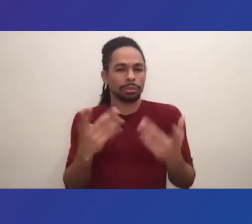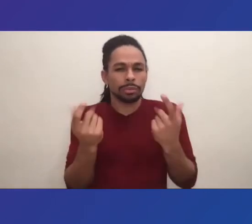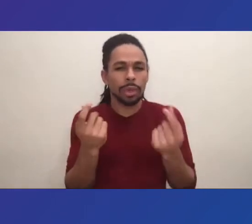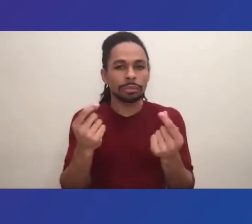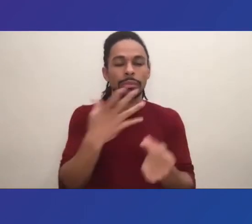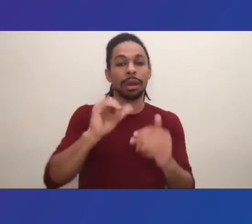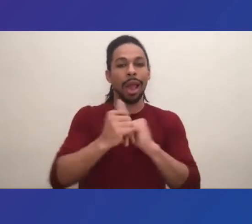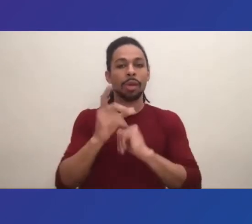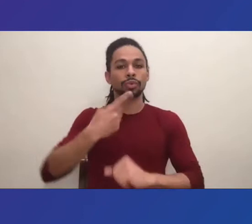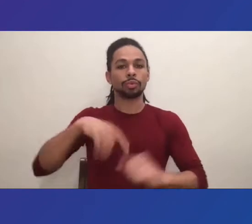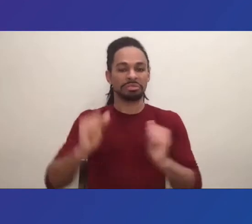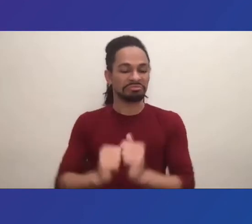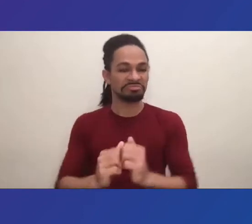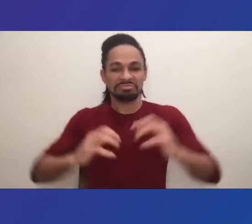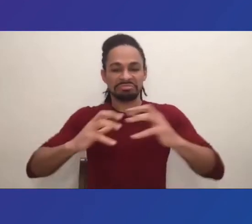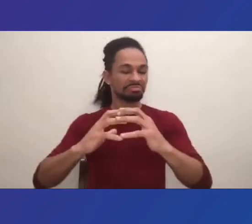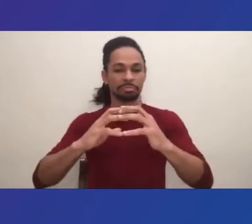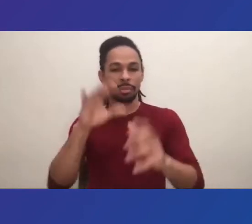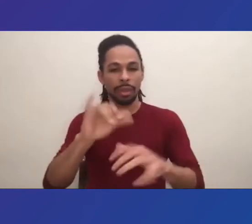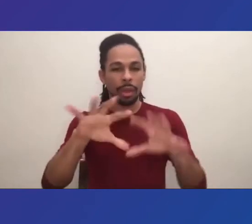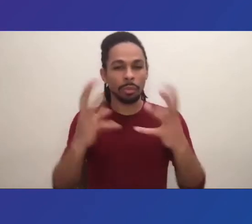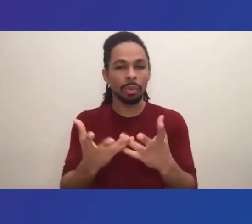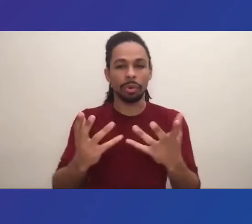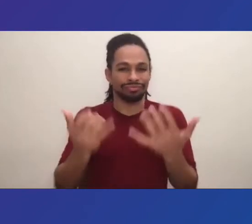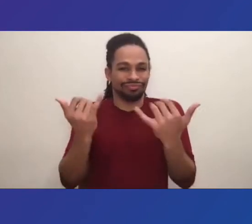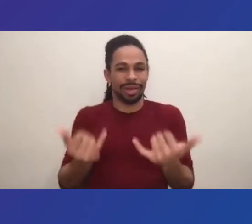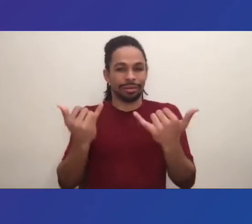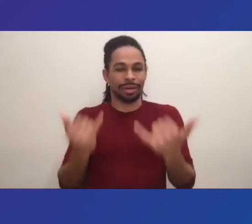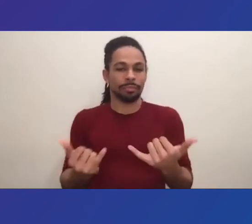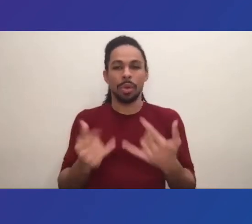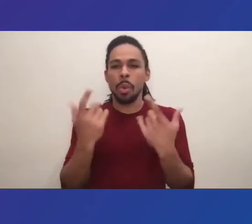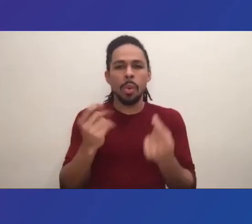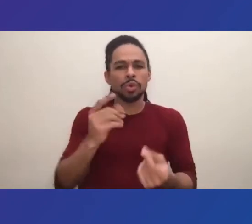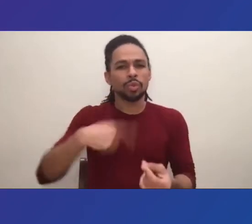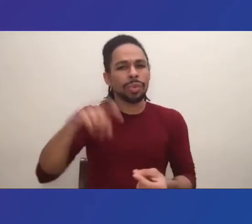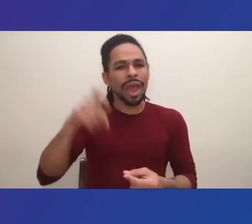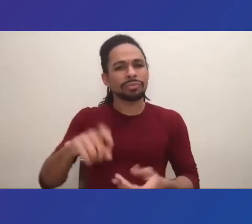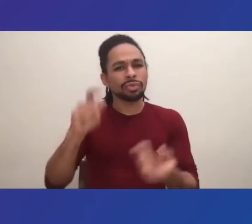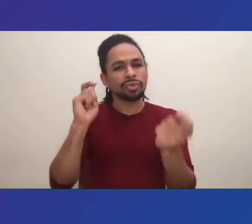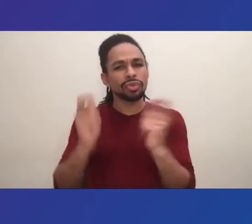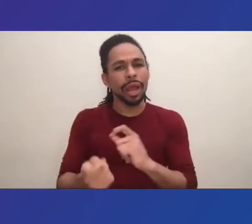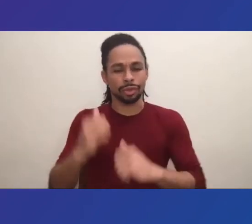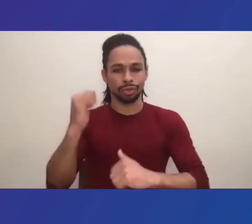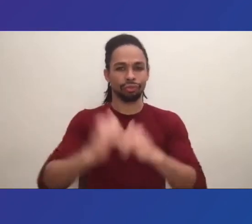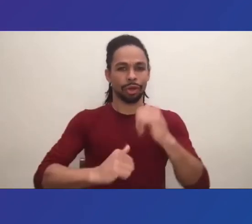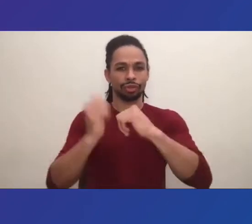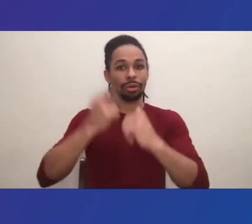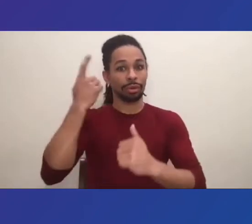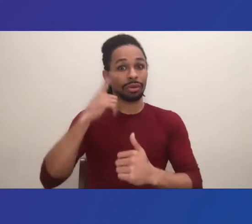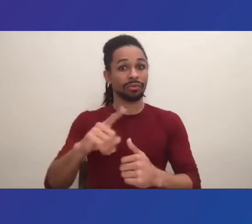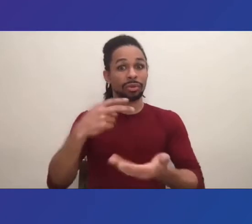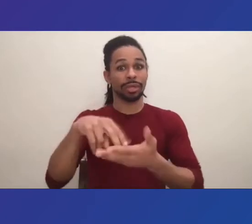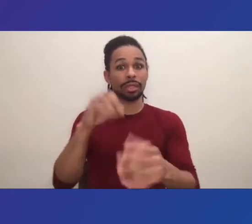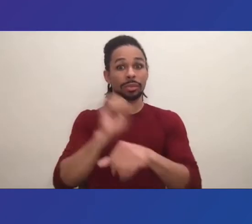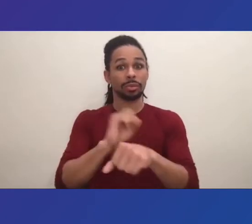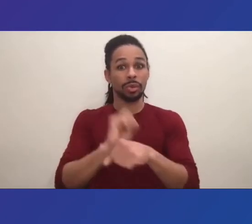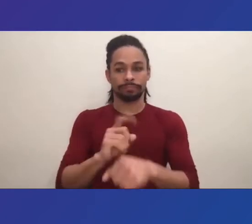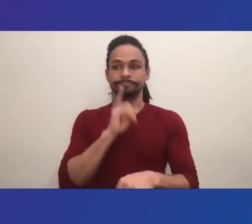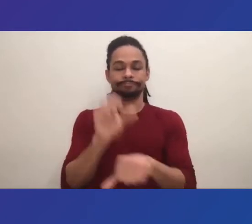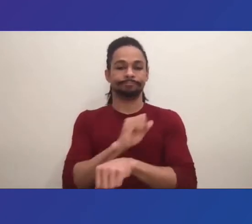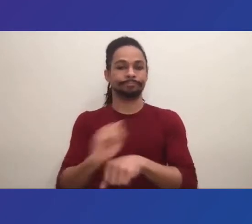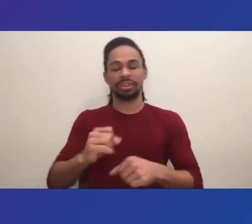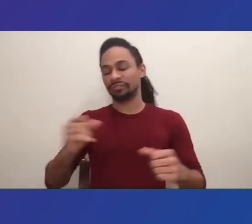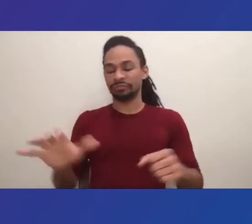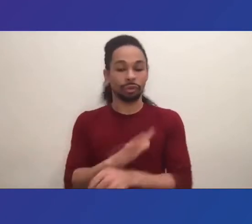this present? What would we have to change structurally for dance work to be understood and resourced